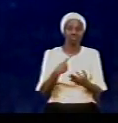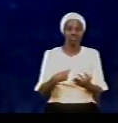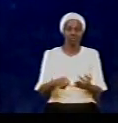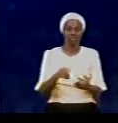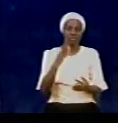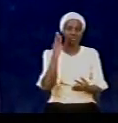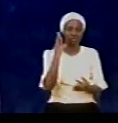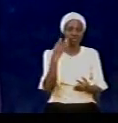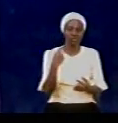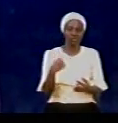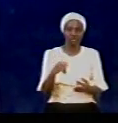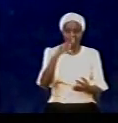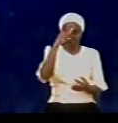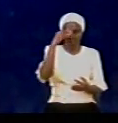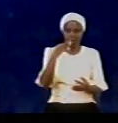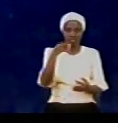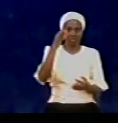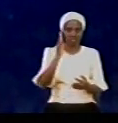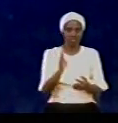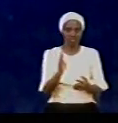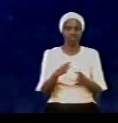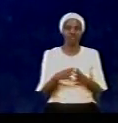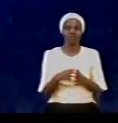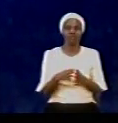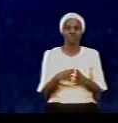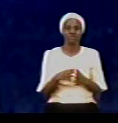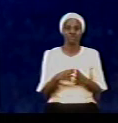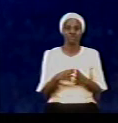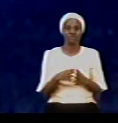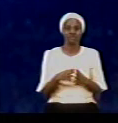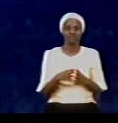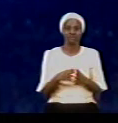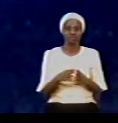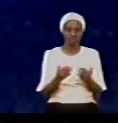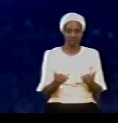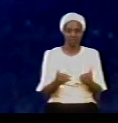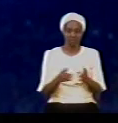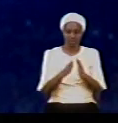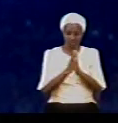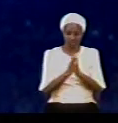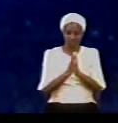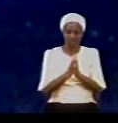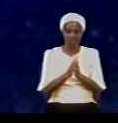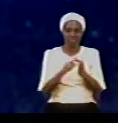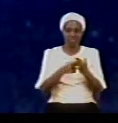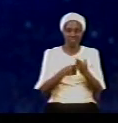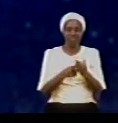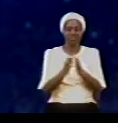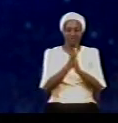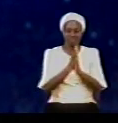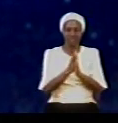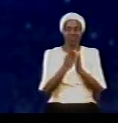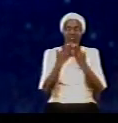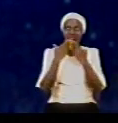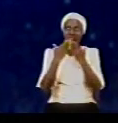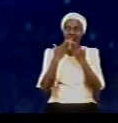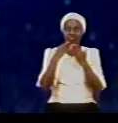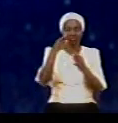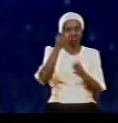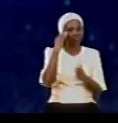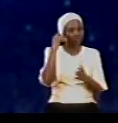Let's thank the Lord for what God has done. Thank God for the souls that have been saved